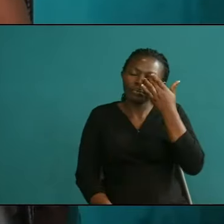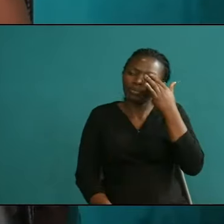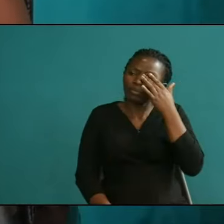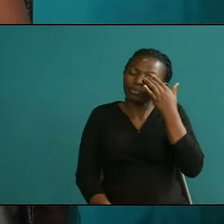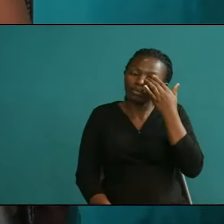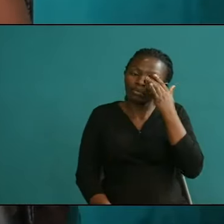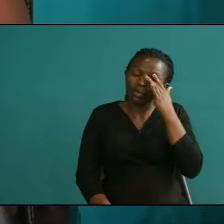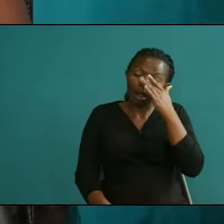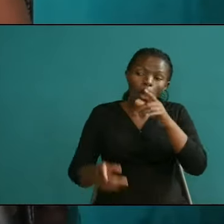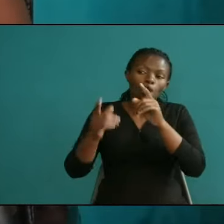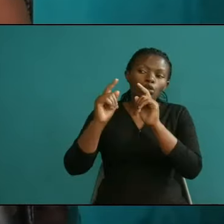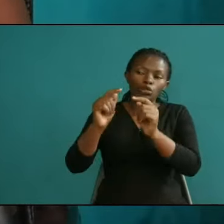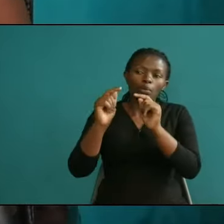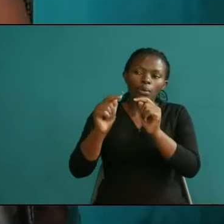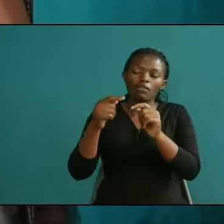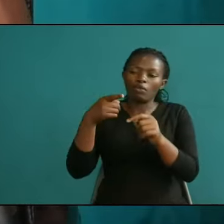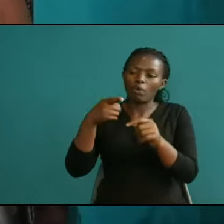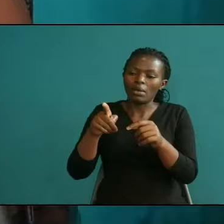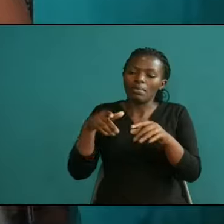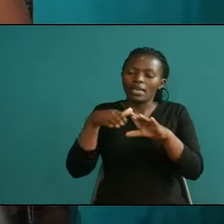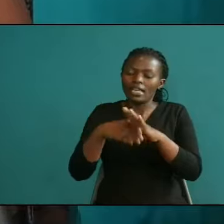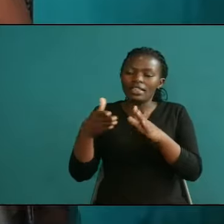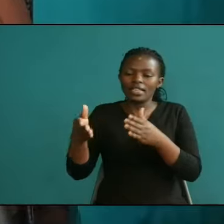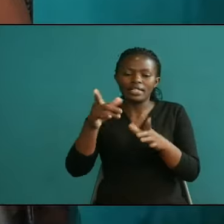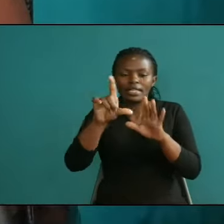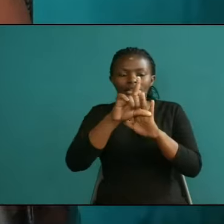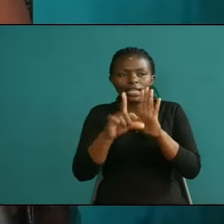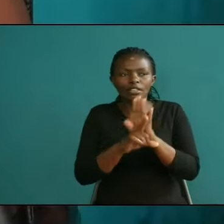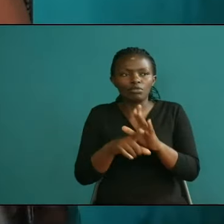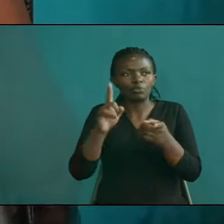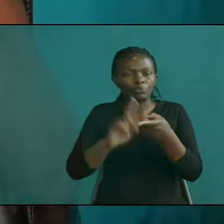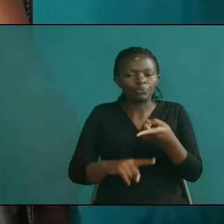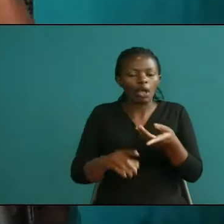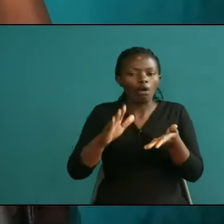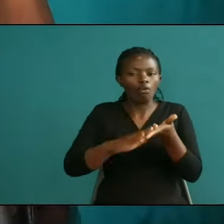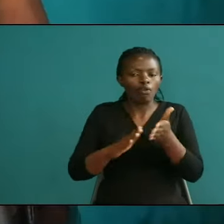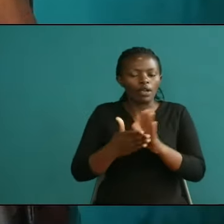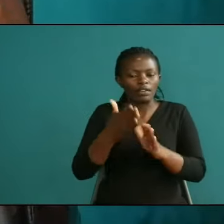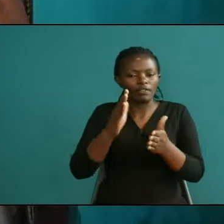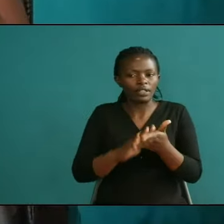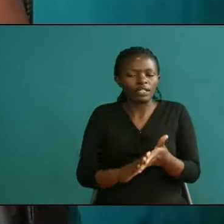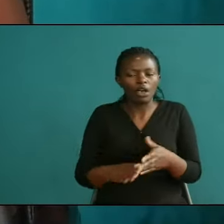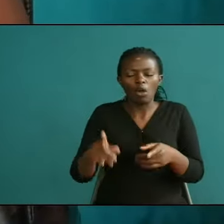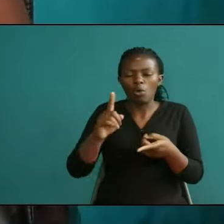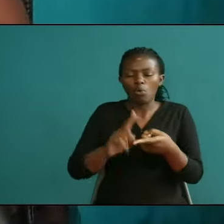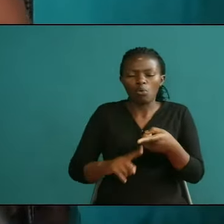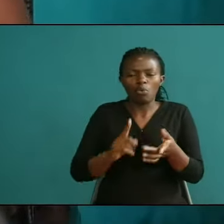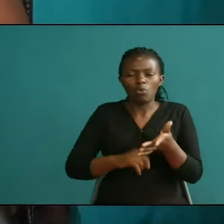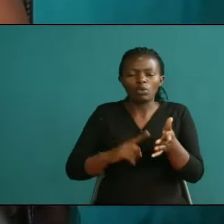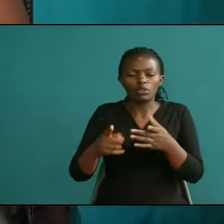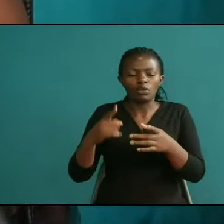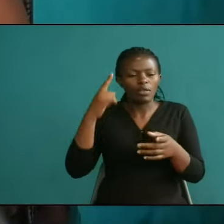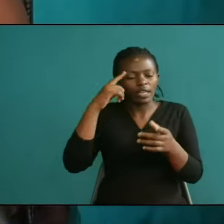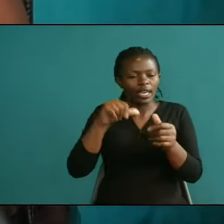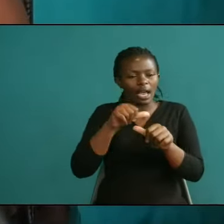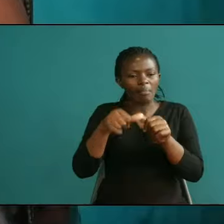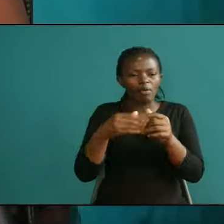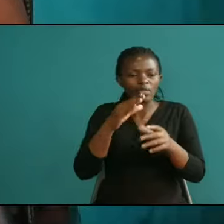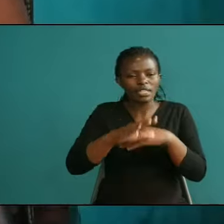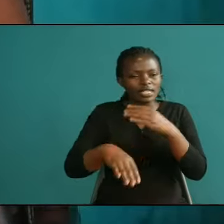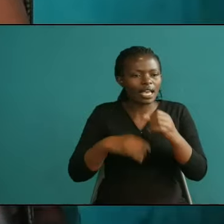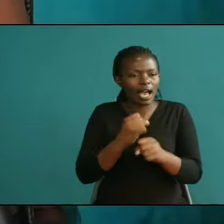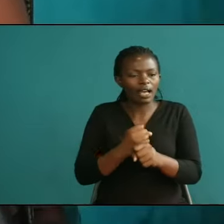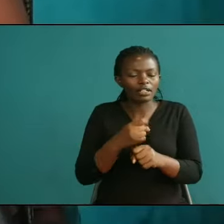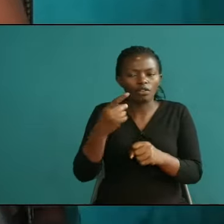topic or theme in this lesson is forgiveness. And I'd like us to comment, each one of us, what do you think about this act of